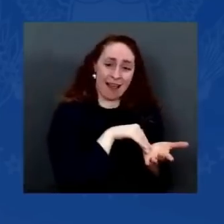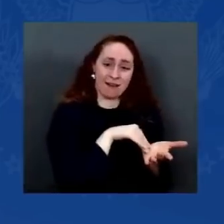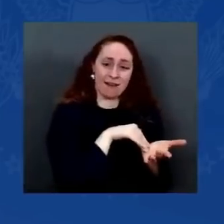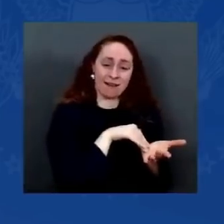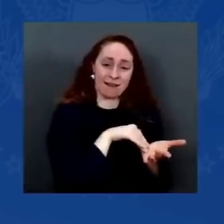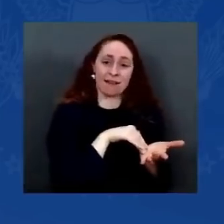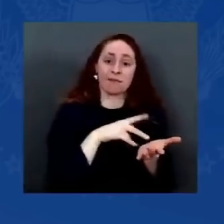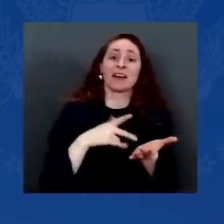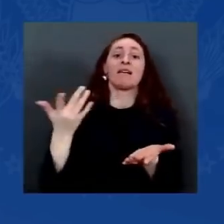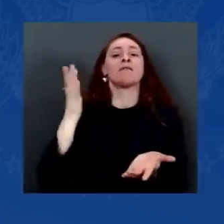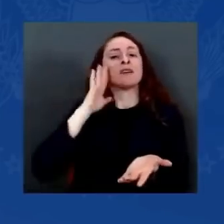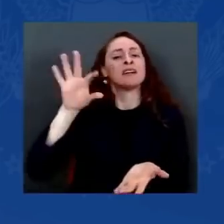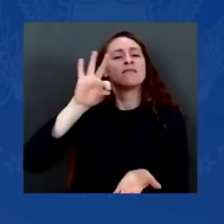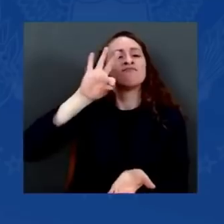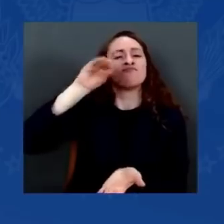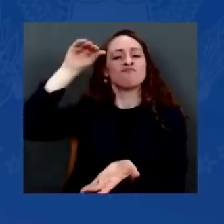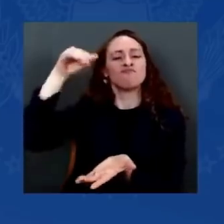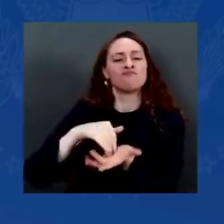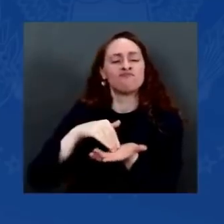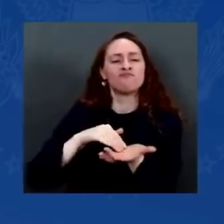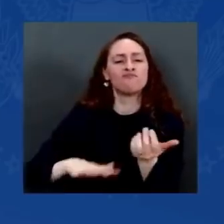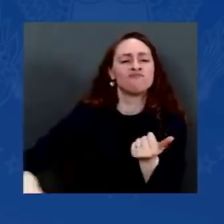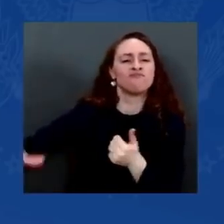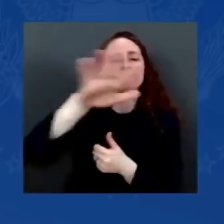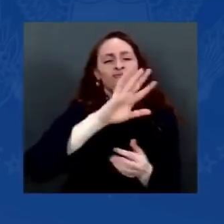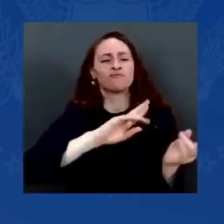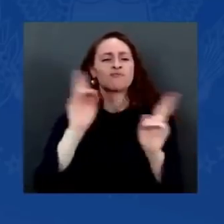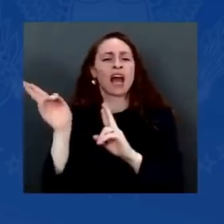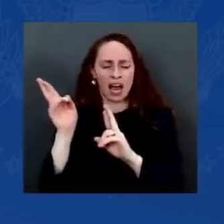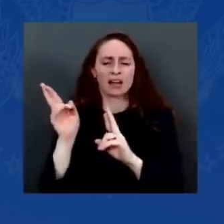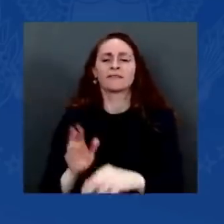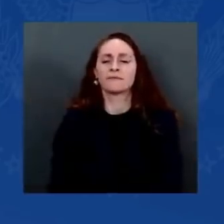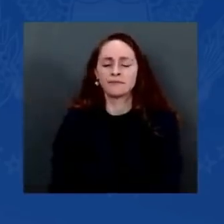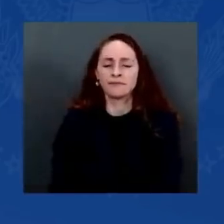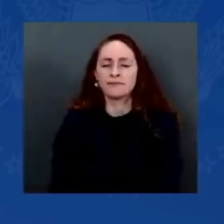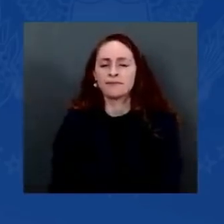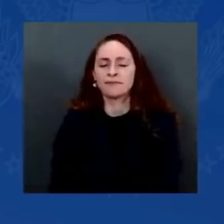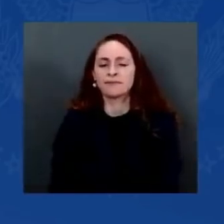of this country where people are very eager to get their booster, where it's harder to get an appointment,